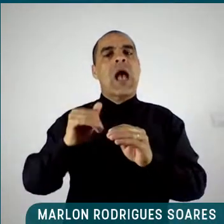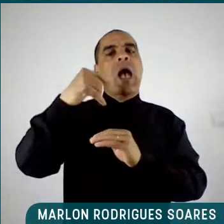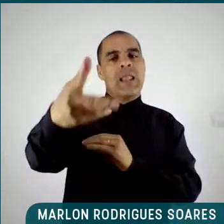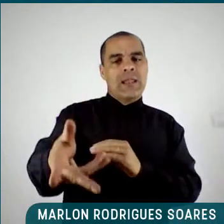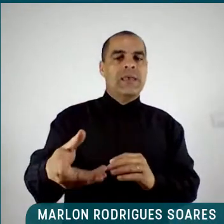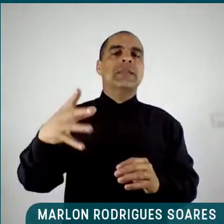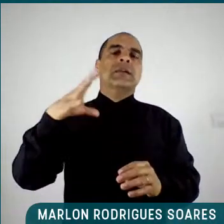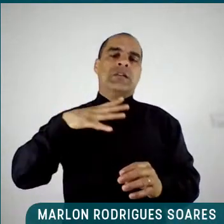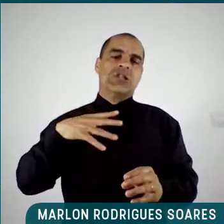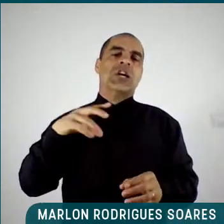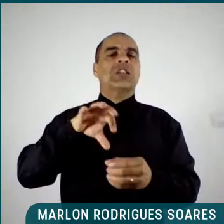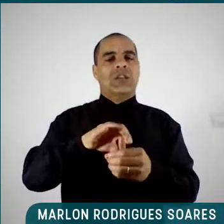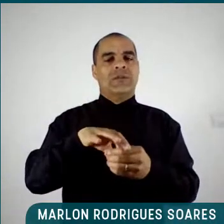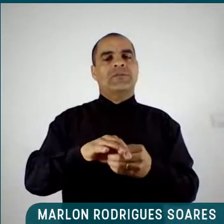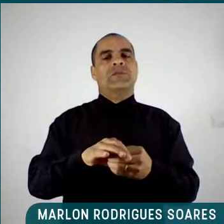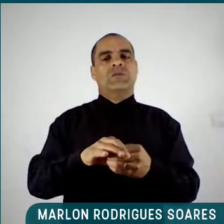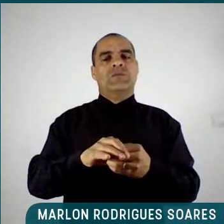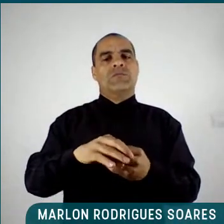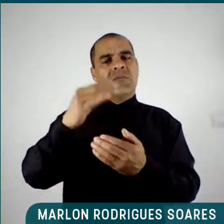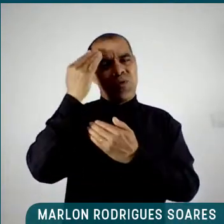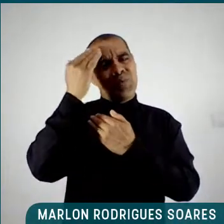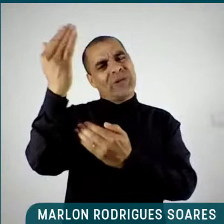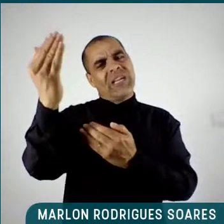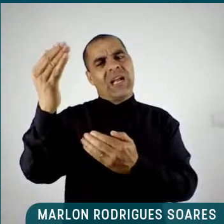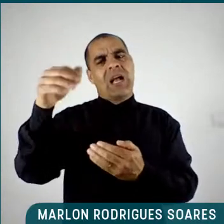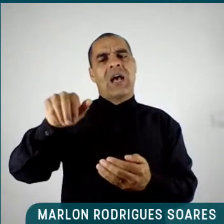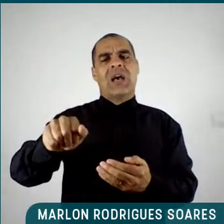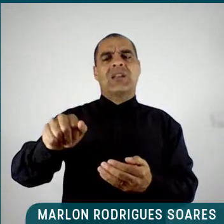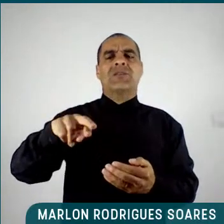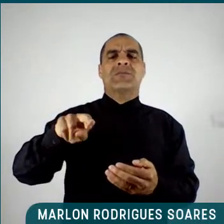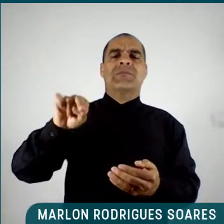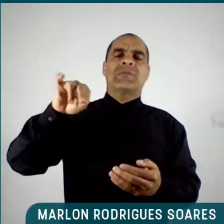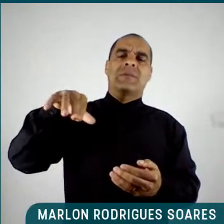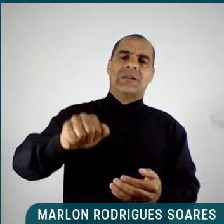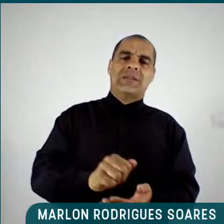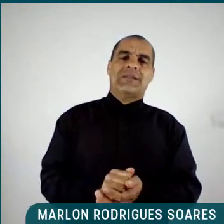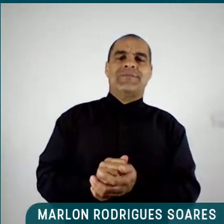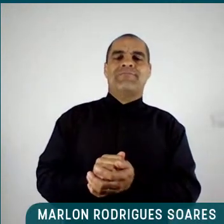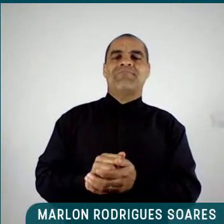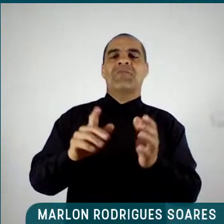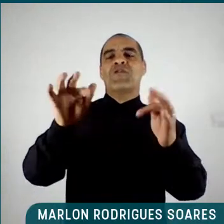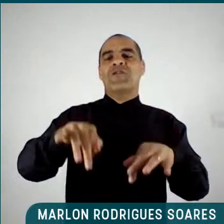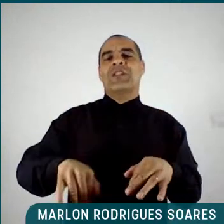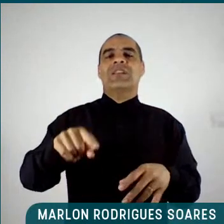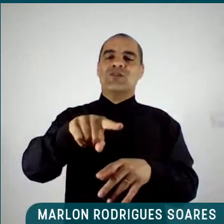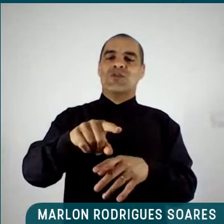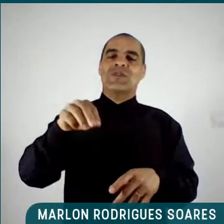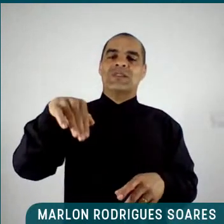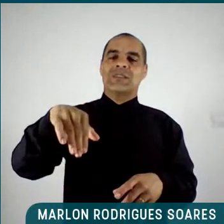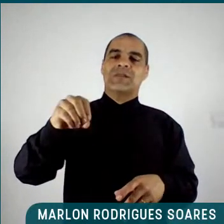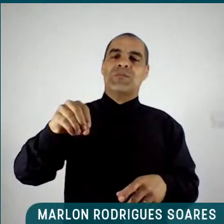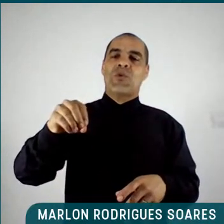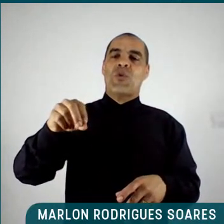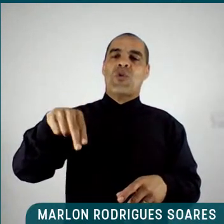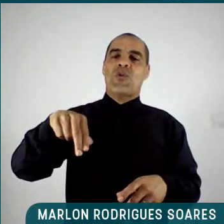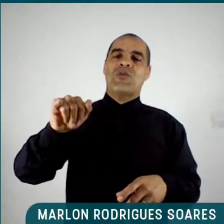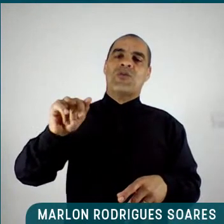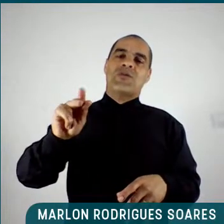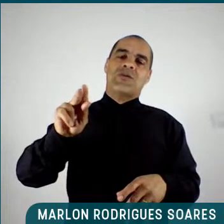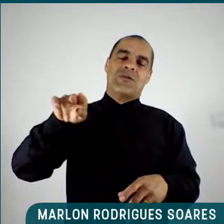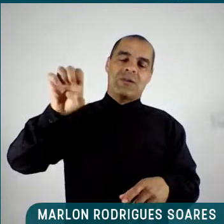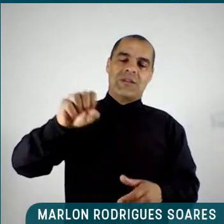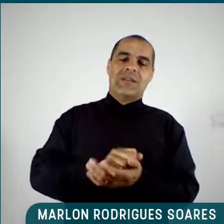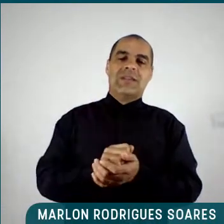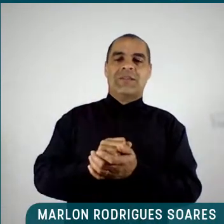own networks. That's how I think that we can create those bridges. And I would like to ask you, Monique, please.